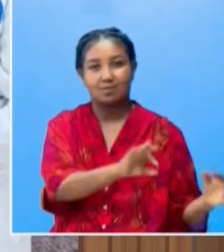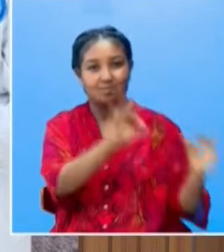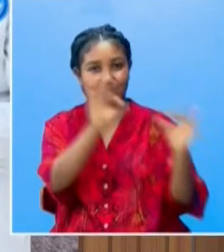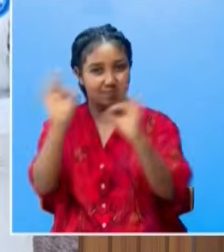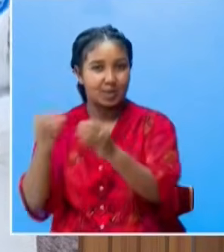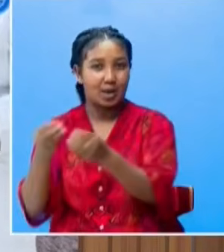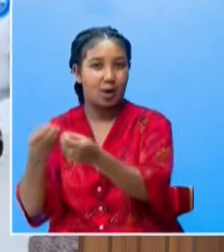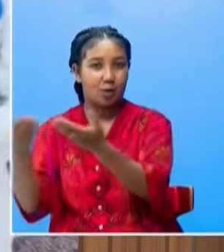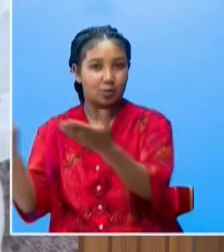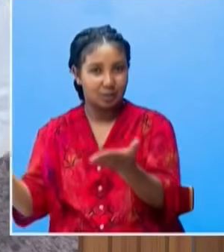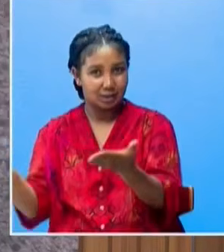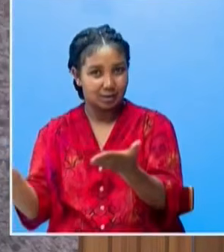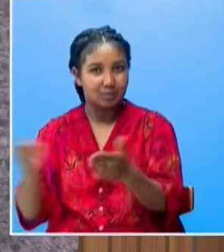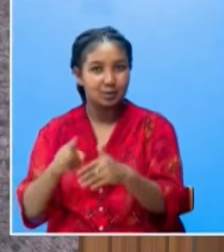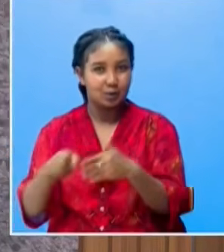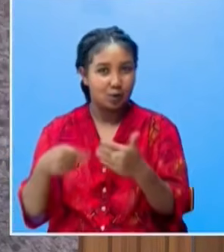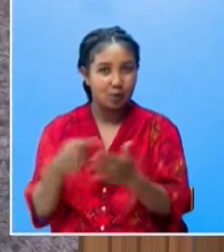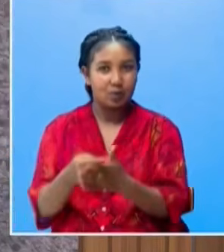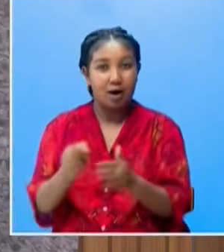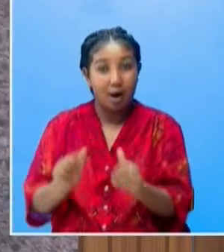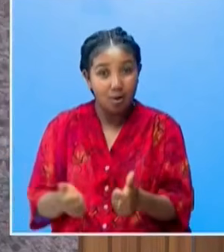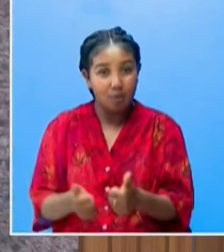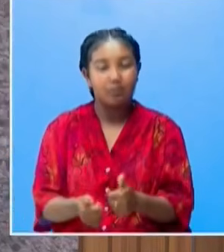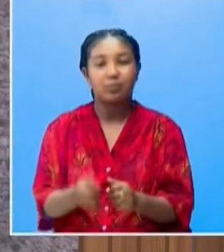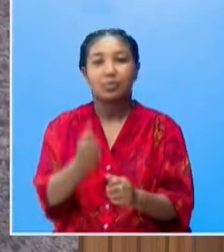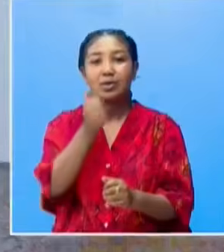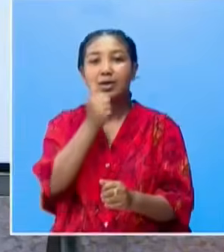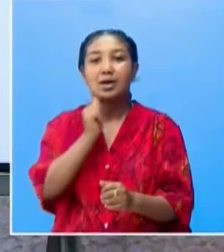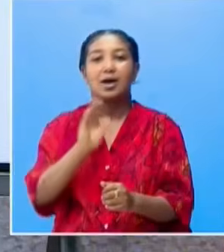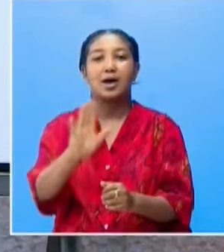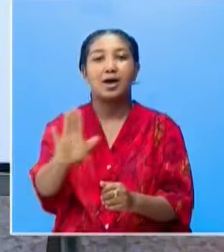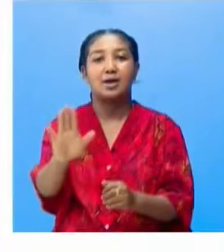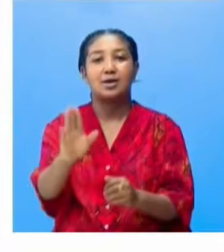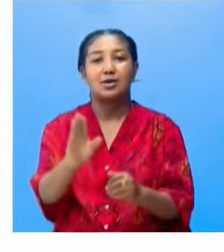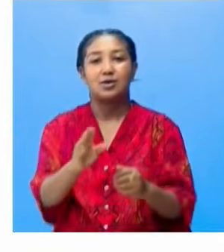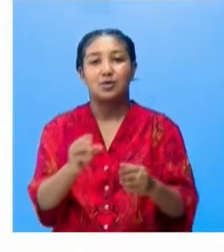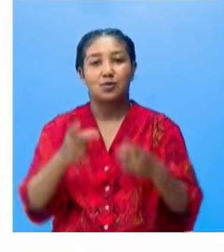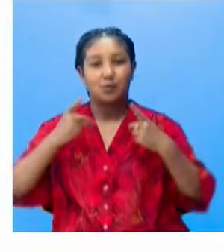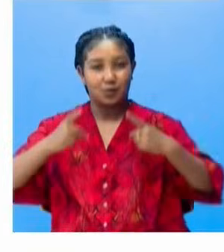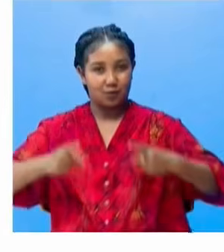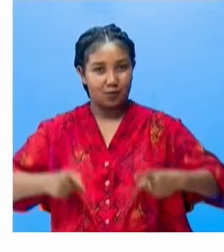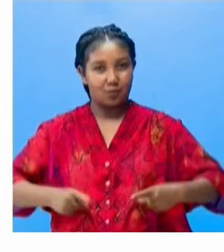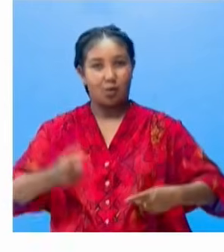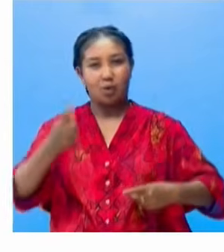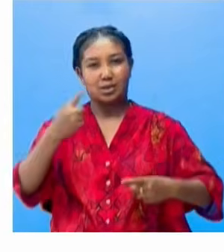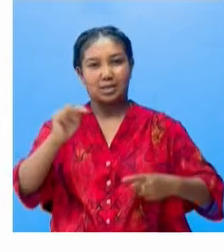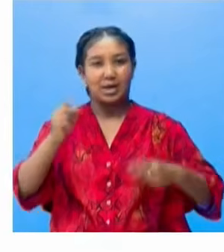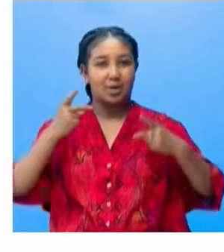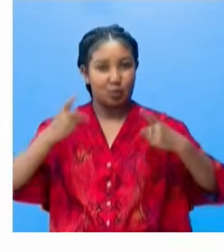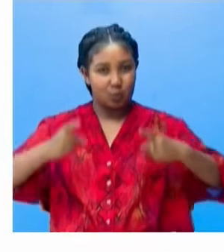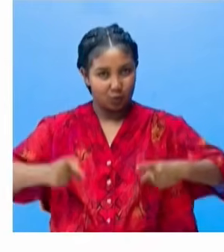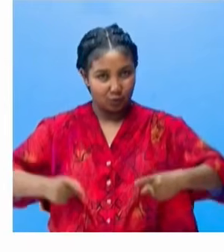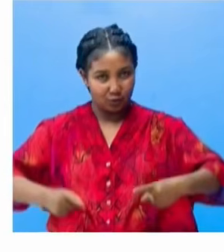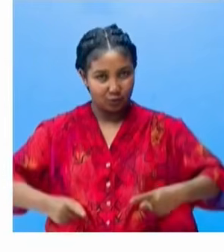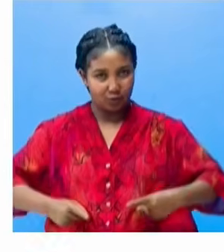Her uniform, right? Good. Her uniform, or the uniform,